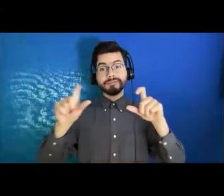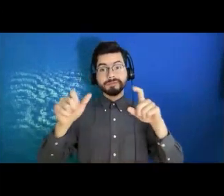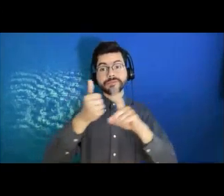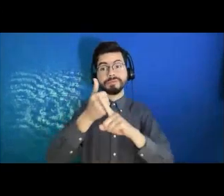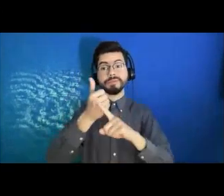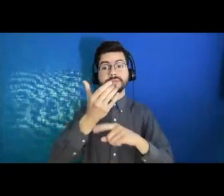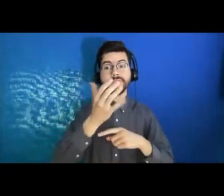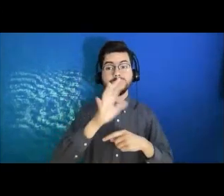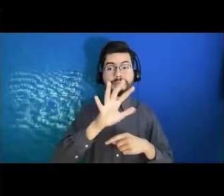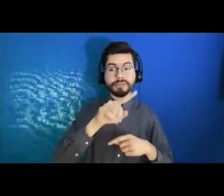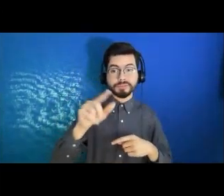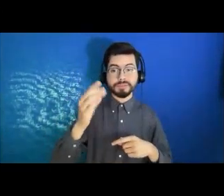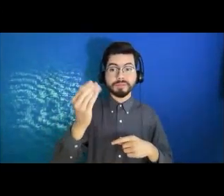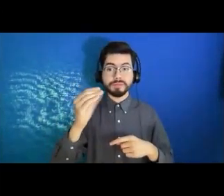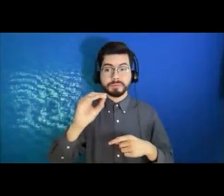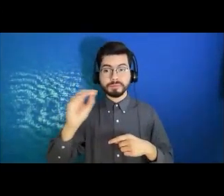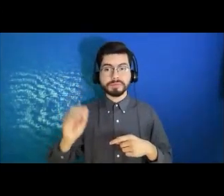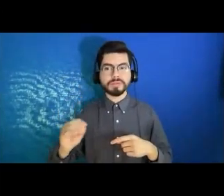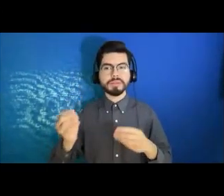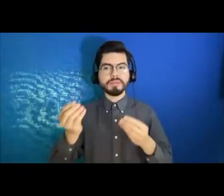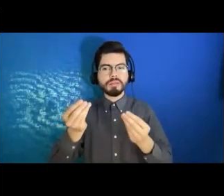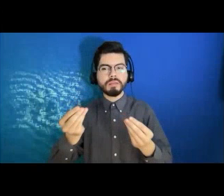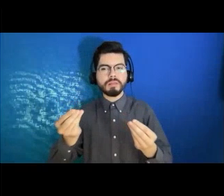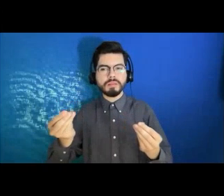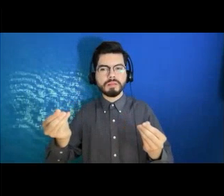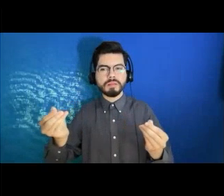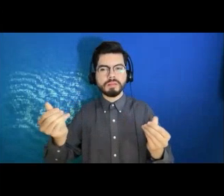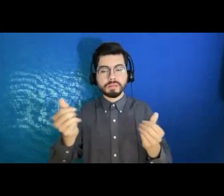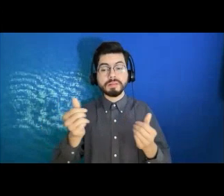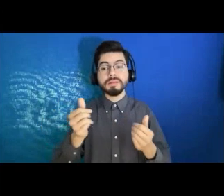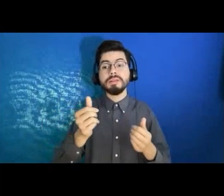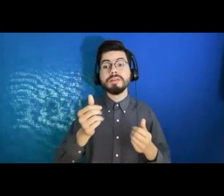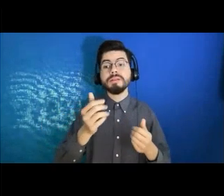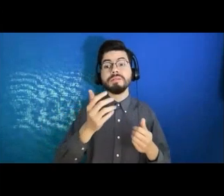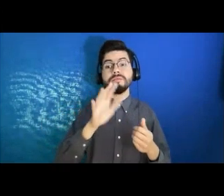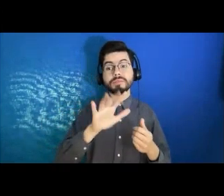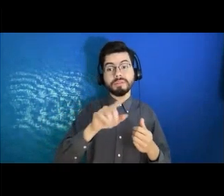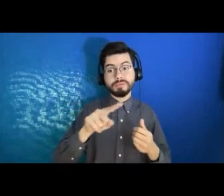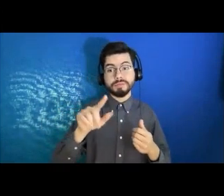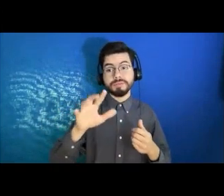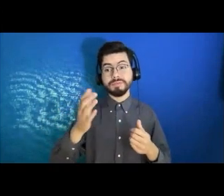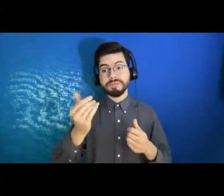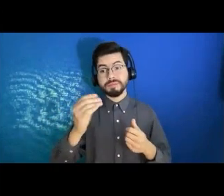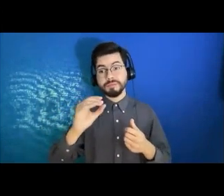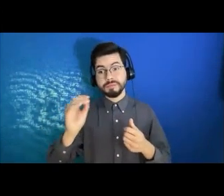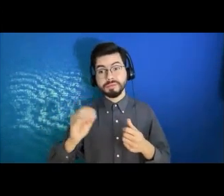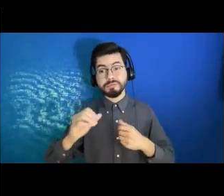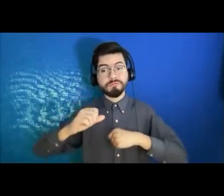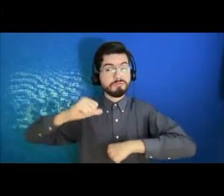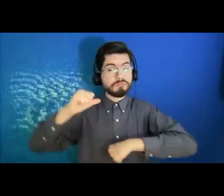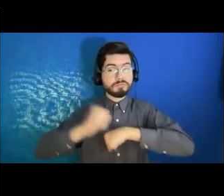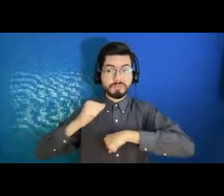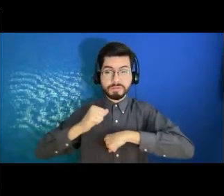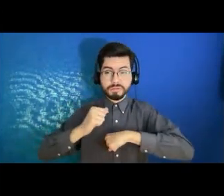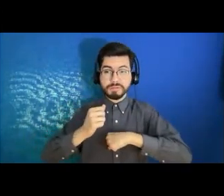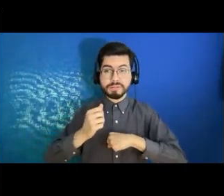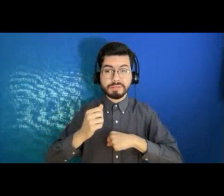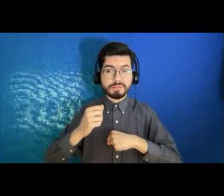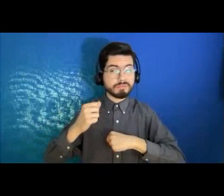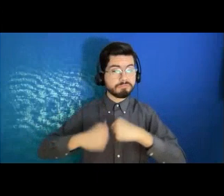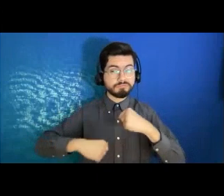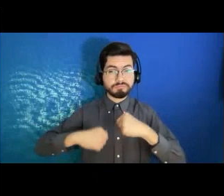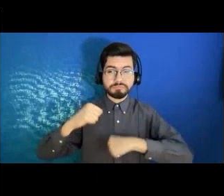which means it's 85% solid material, solid rock, although it's hot, but it's solid rock. And it's about 15%